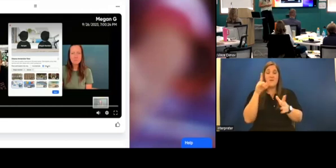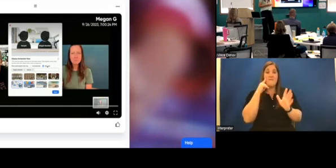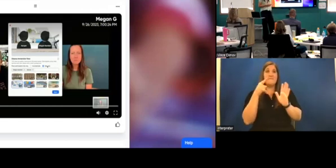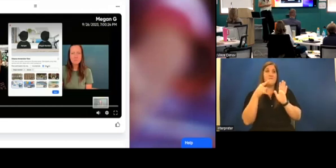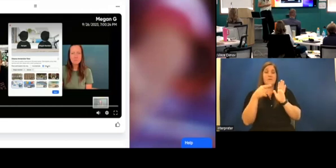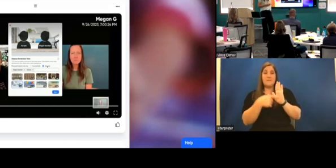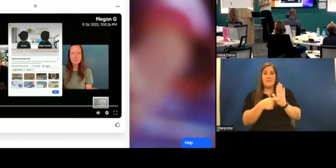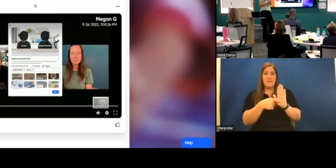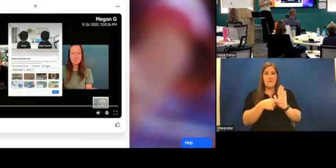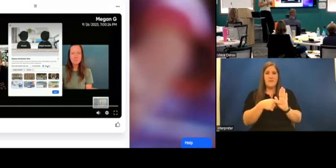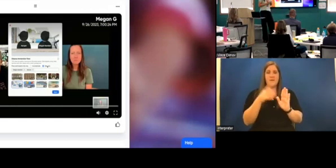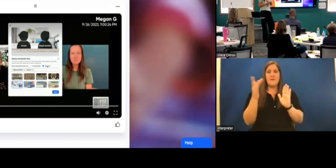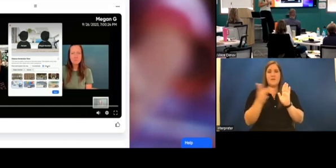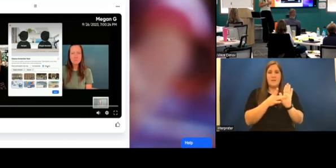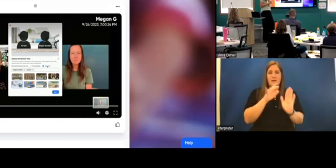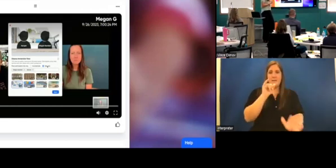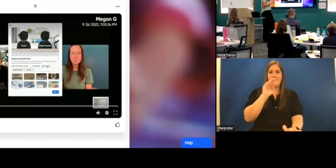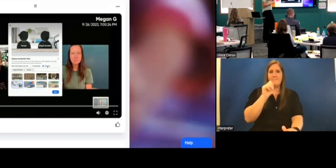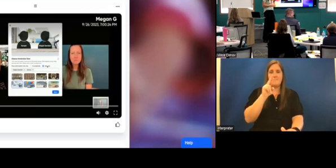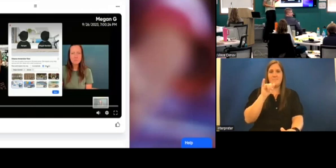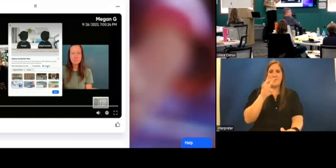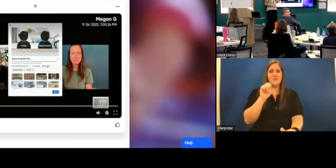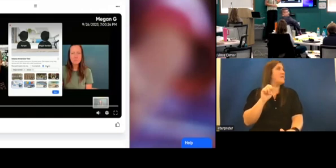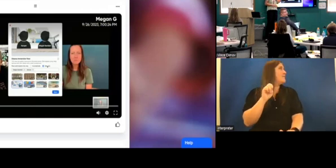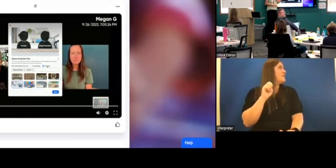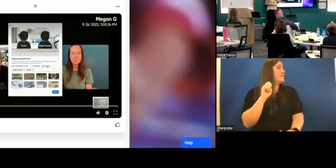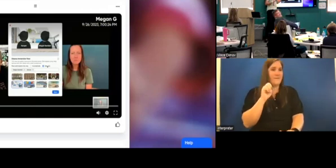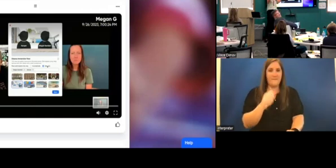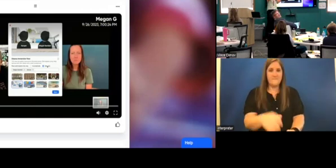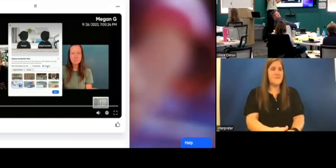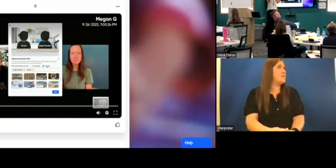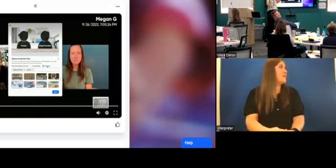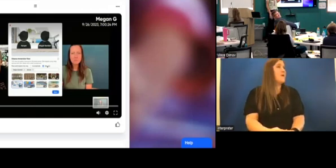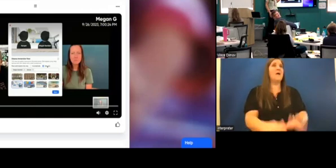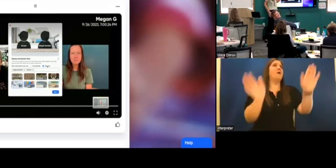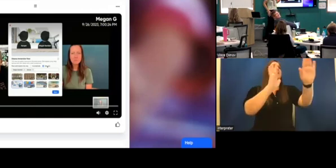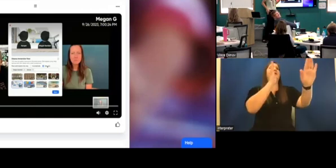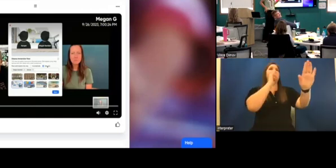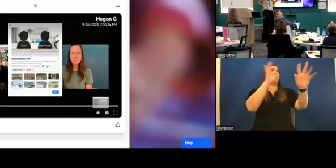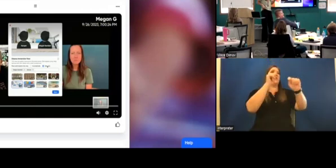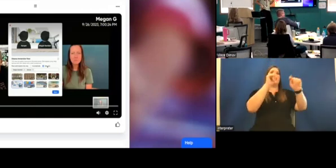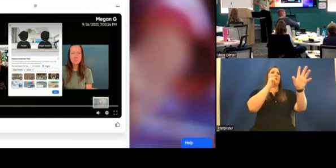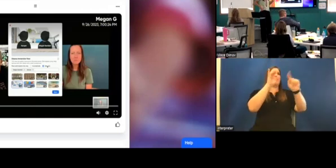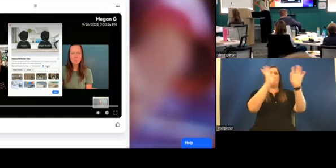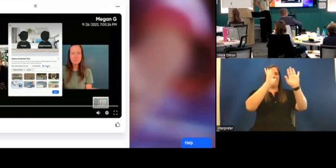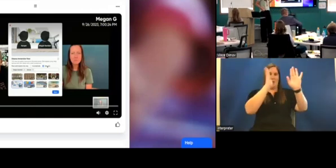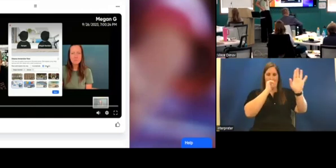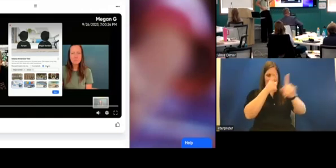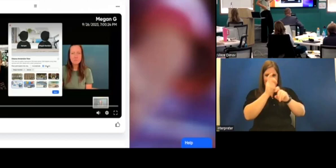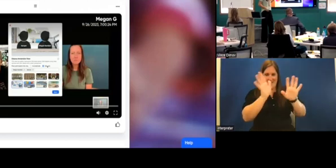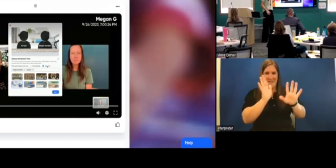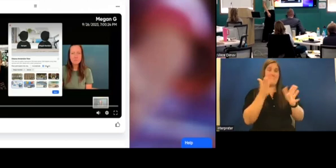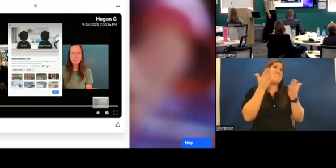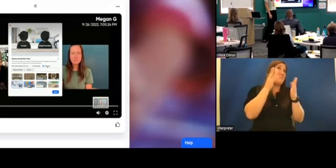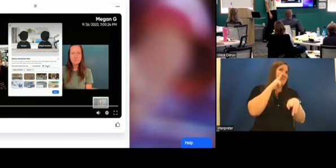could click on immersive view and all of our people could join us in the class. Vince. Don't do it. You could, it could be